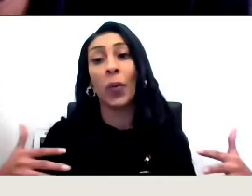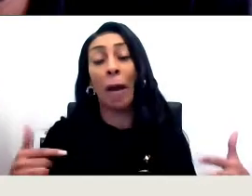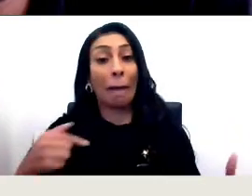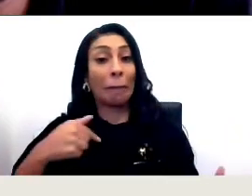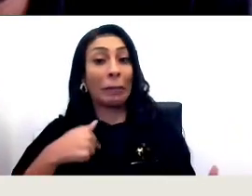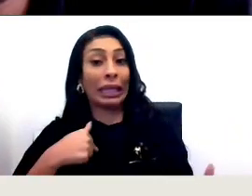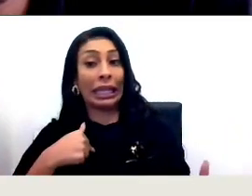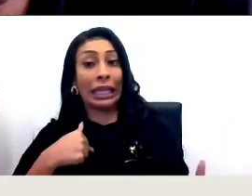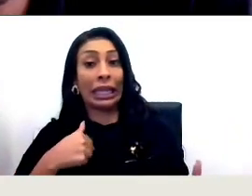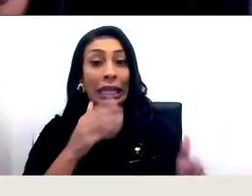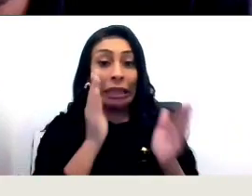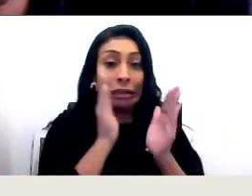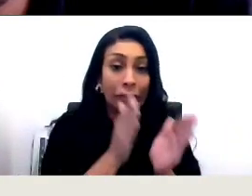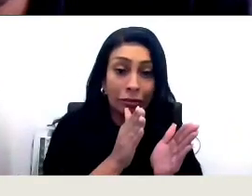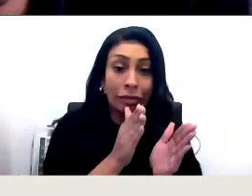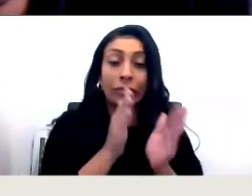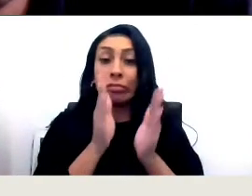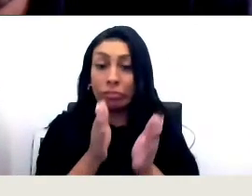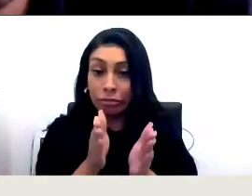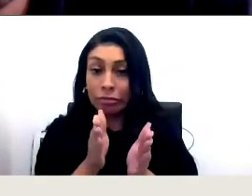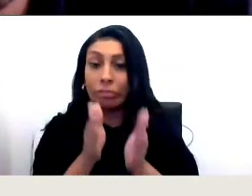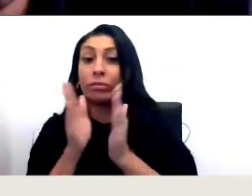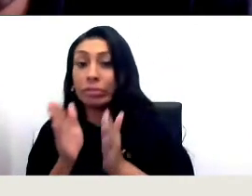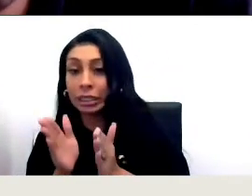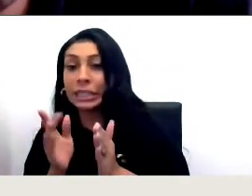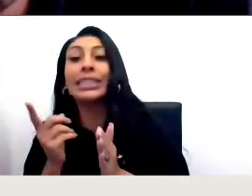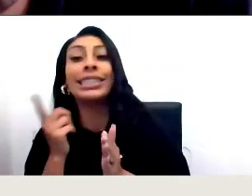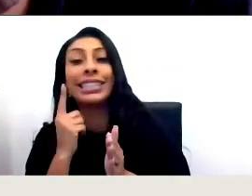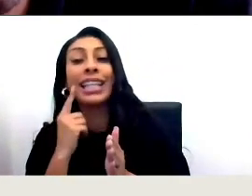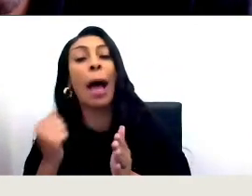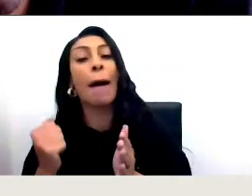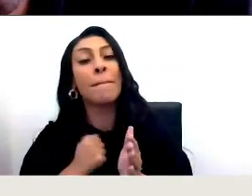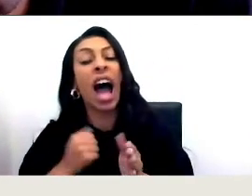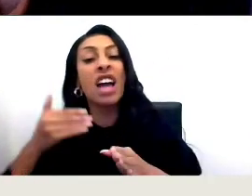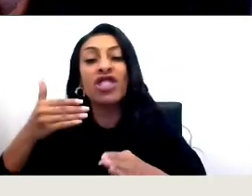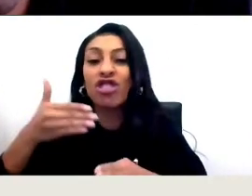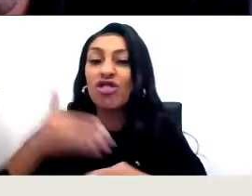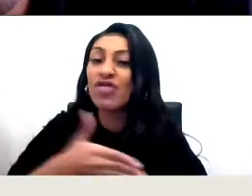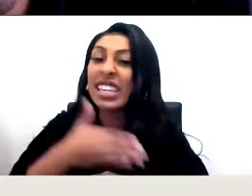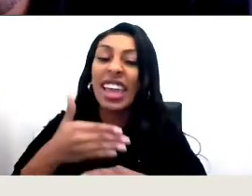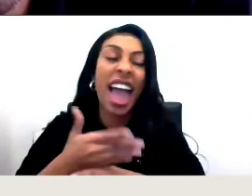more of a kind of like plodding individual, and I guess my career